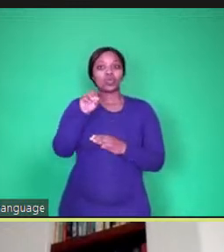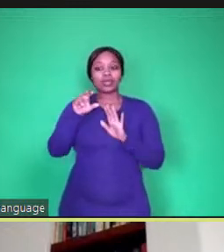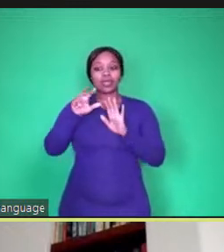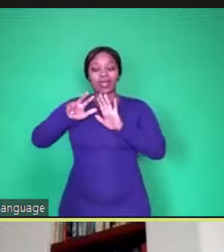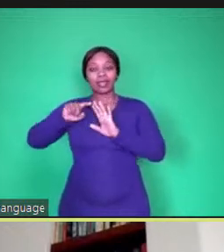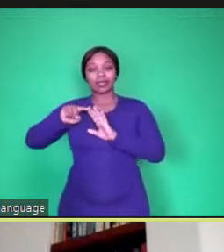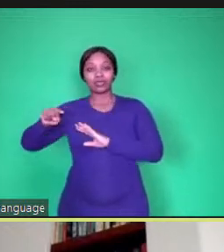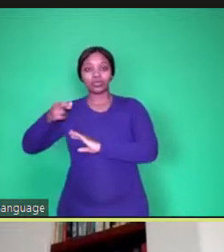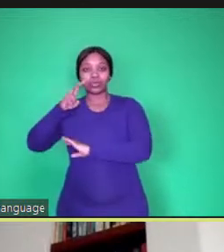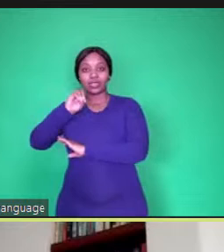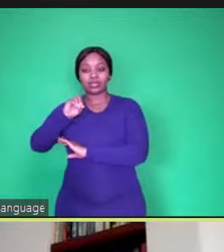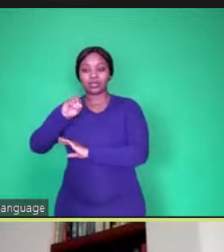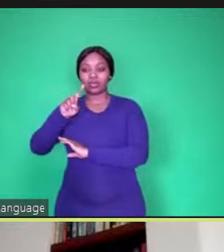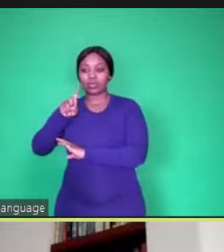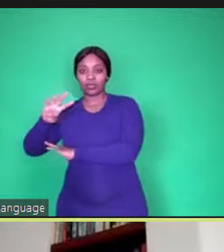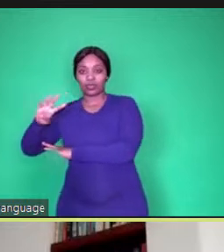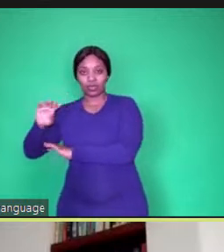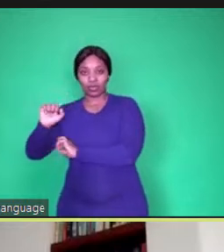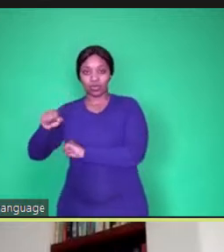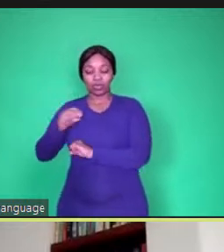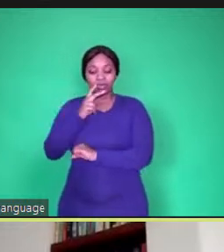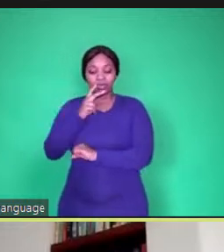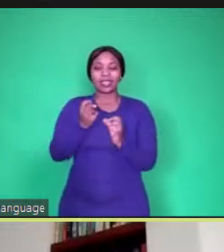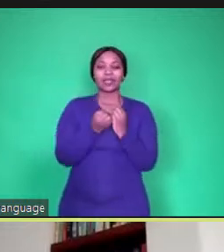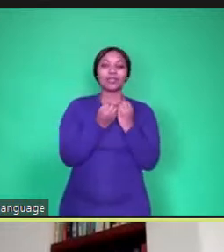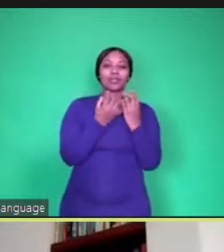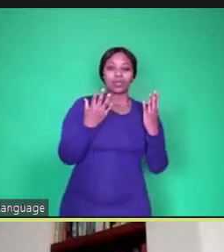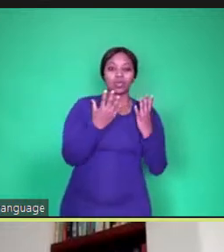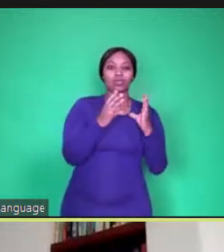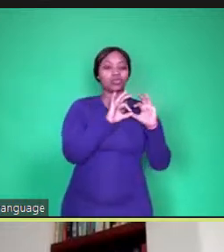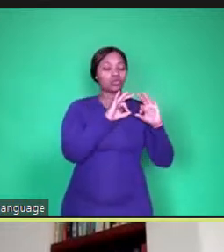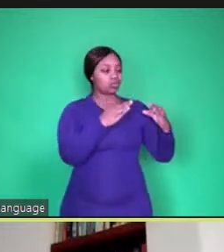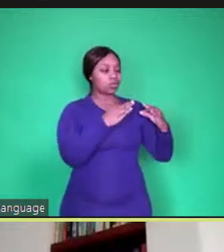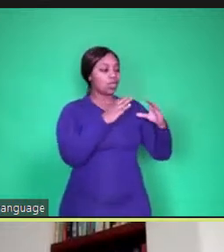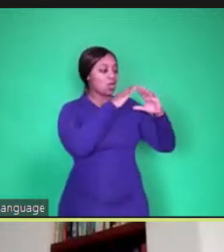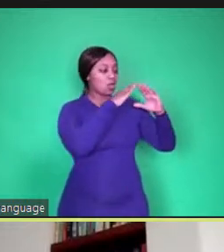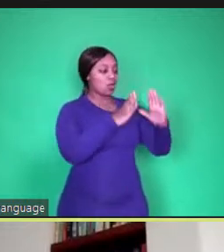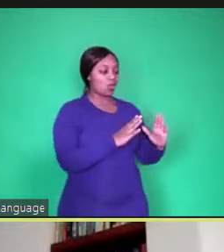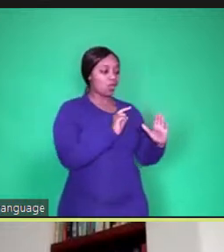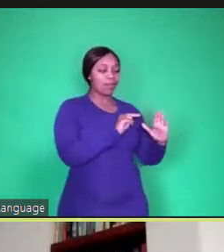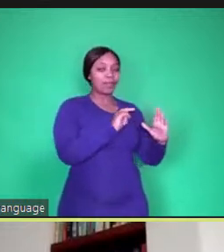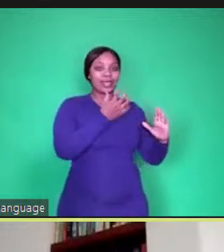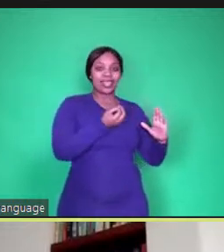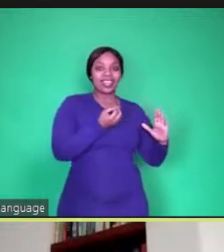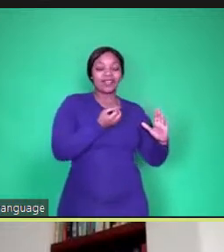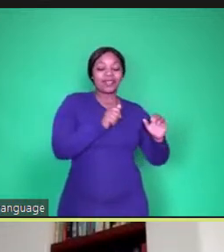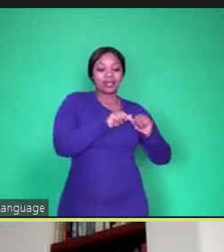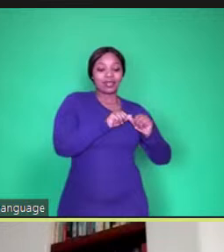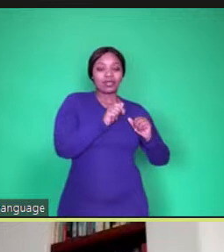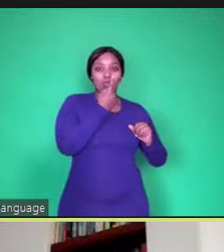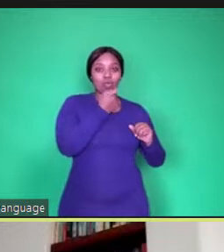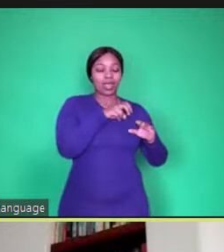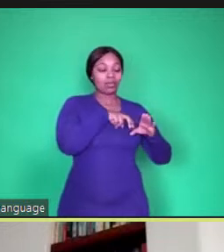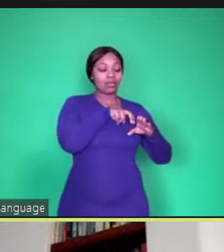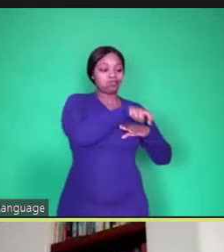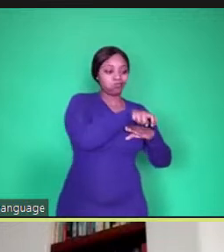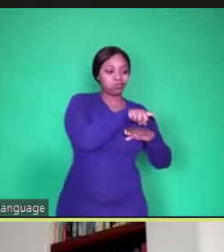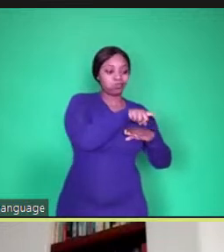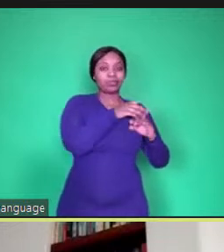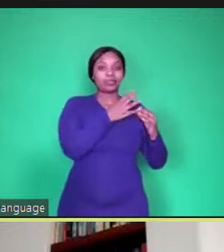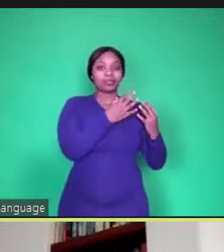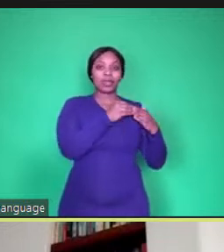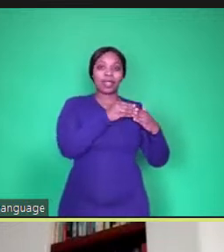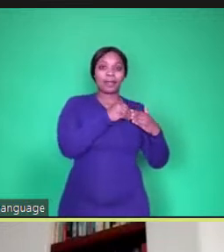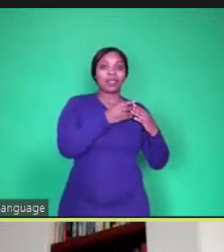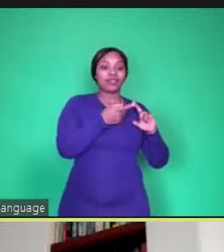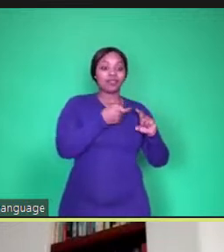see is that the majority of households that include at least one labor migrant as a non-resident non-resident member are headed by Africans. I'm going to